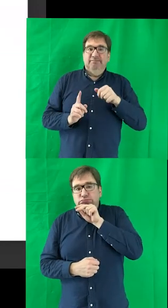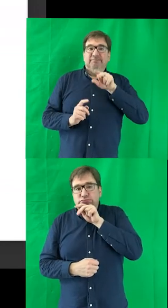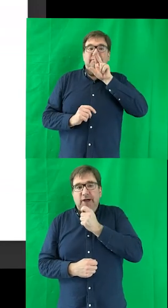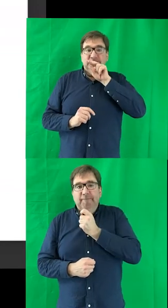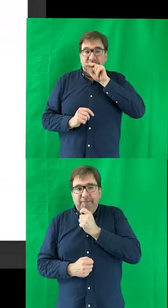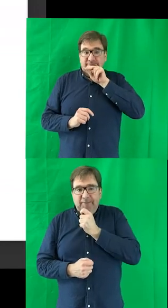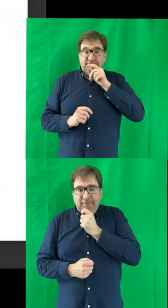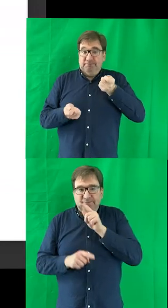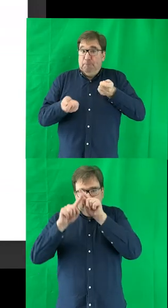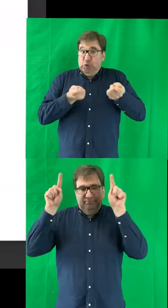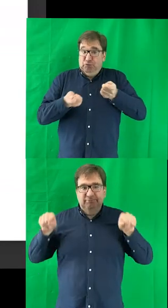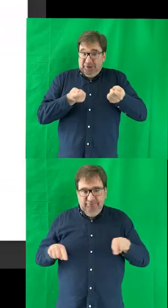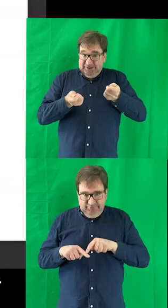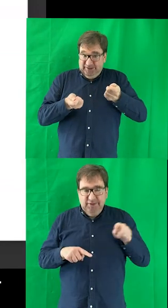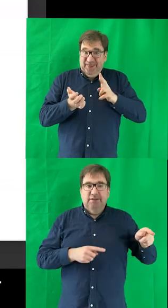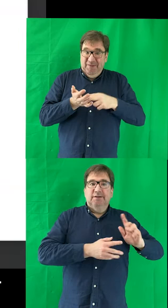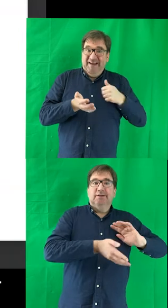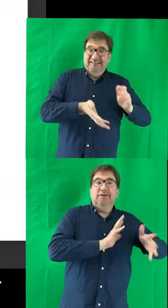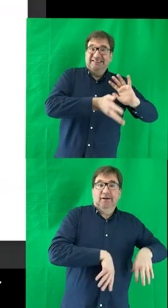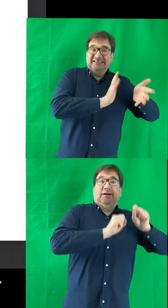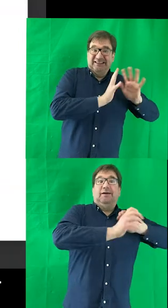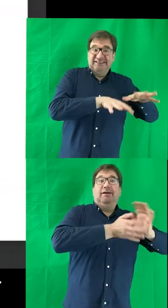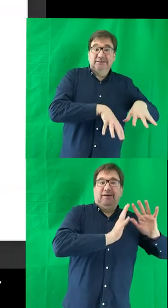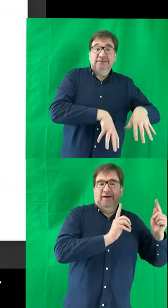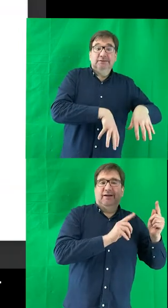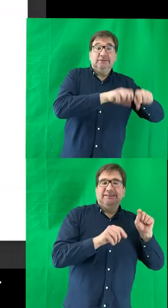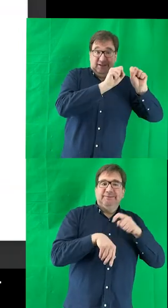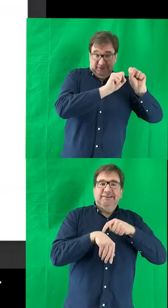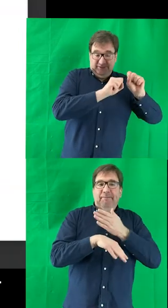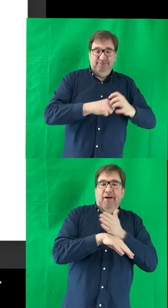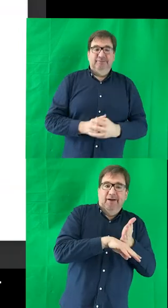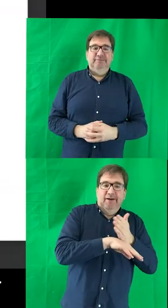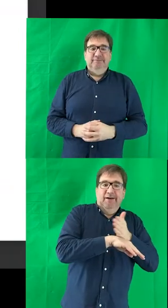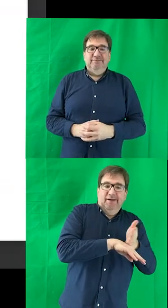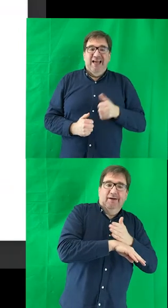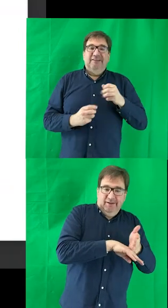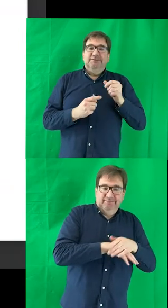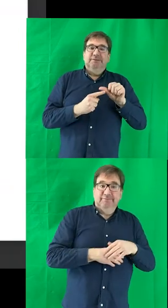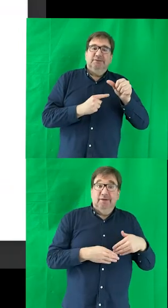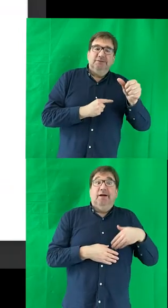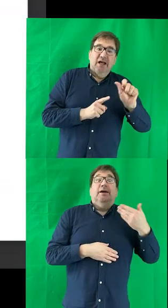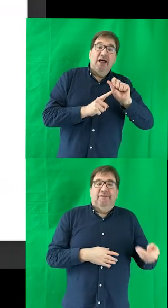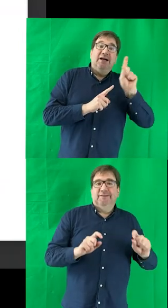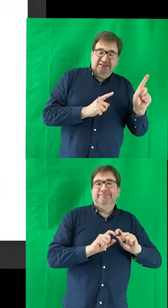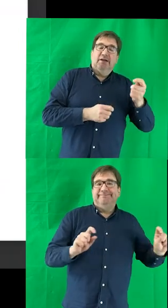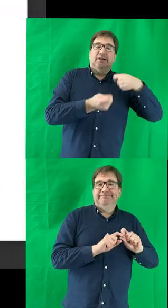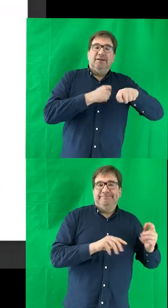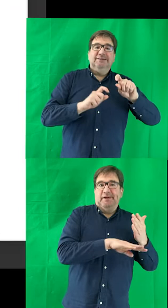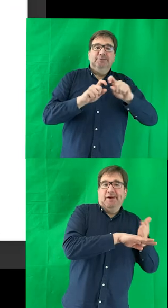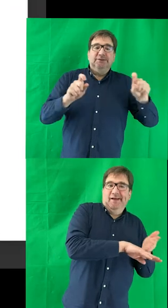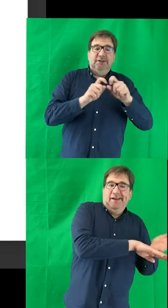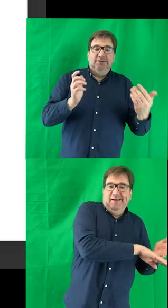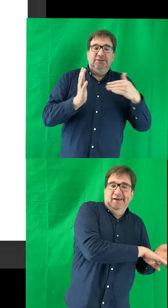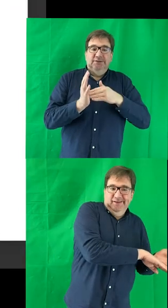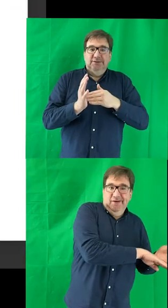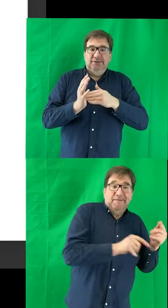have the speech of a moderator, and then we have the signing that starts, and then after some time we have the subtitles.